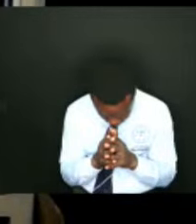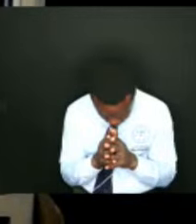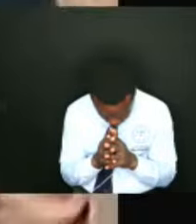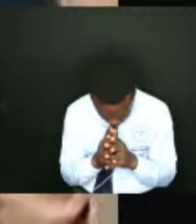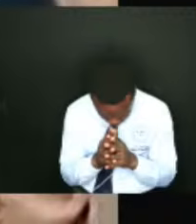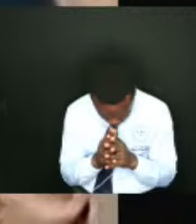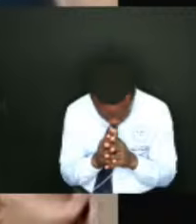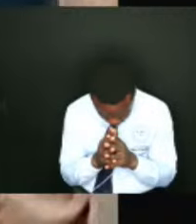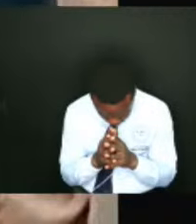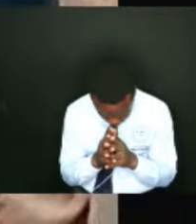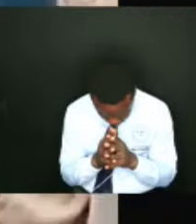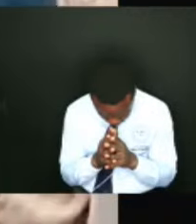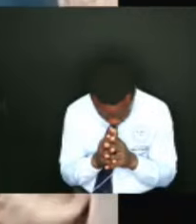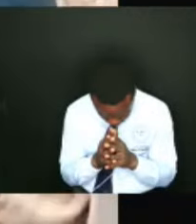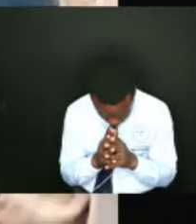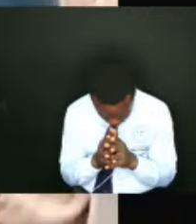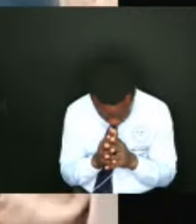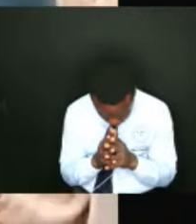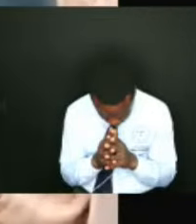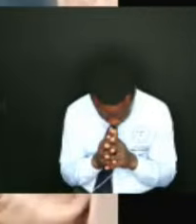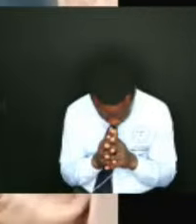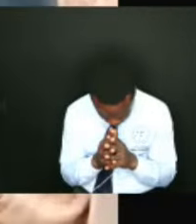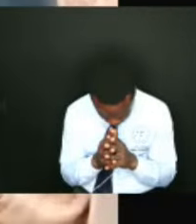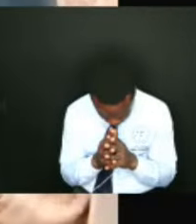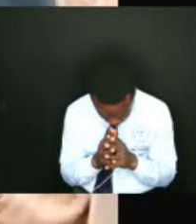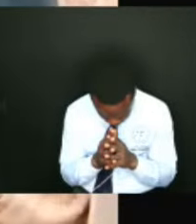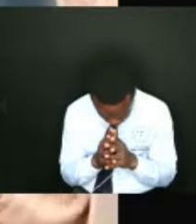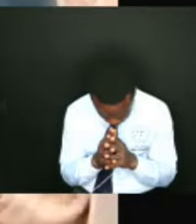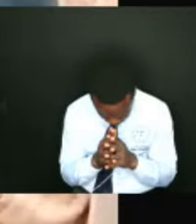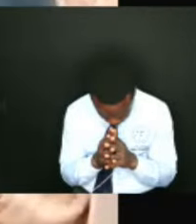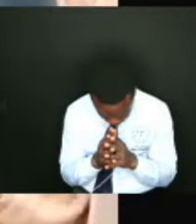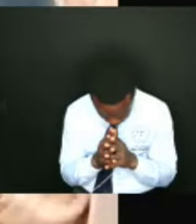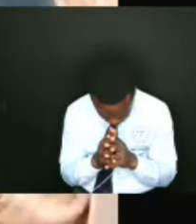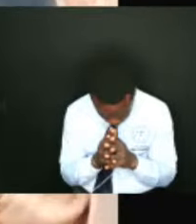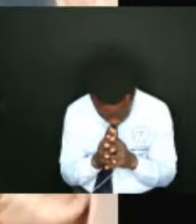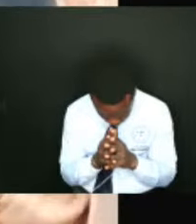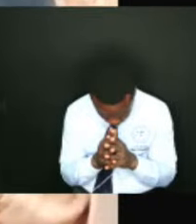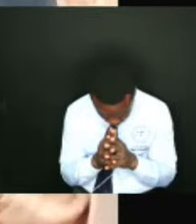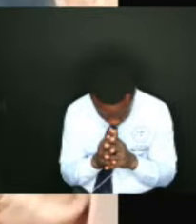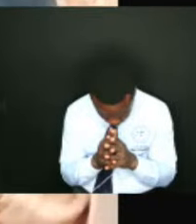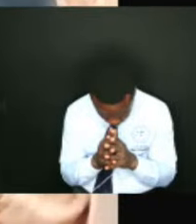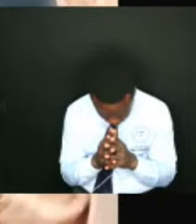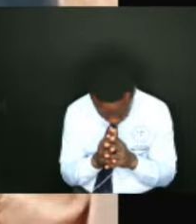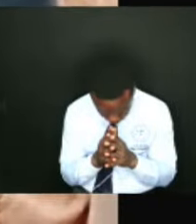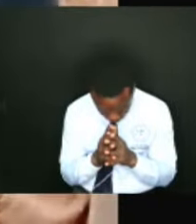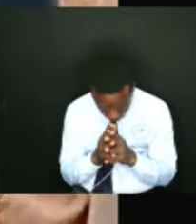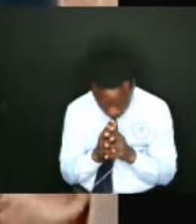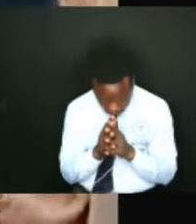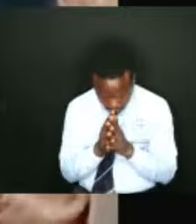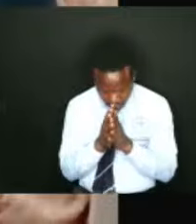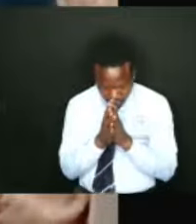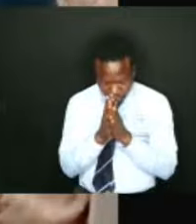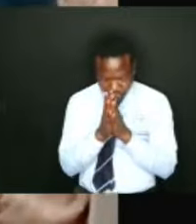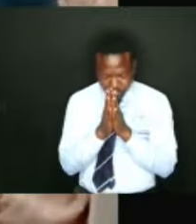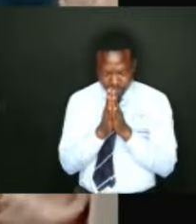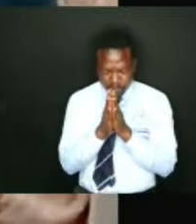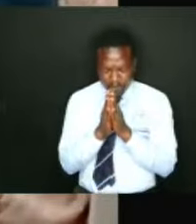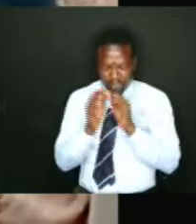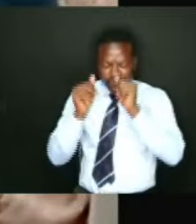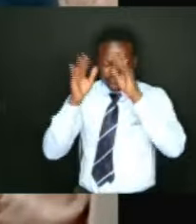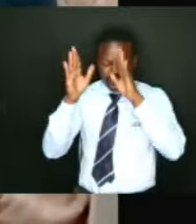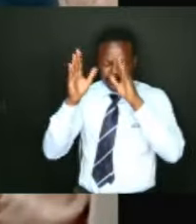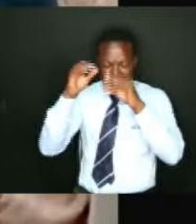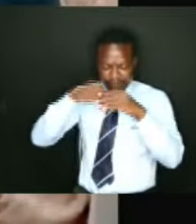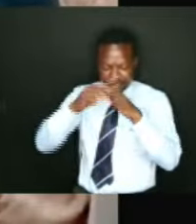you, Lord. In Jesus' name, we will humbly ask Pastor Auntie to sum up for us. Father, in